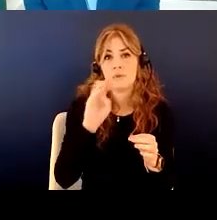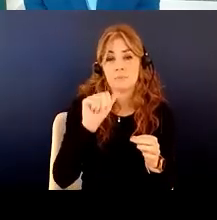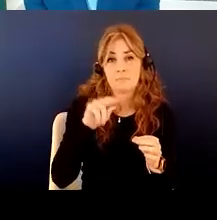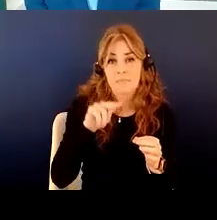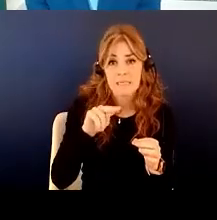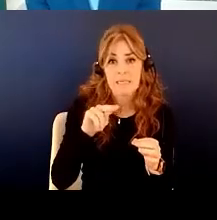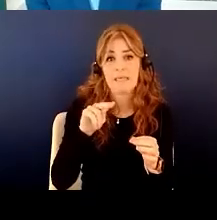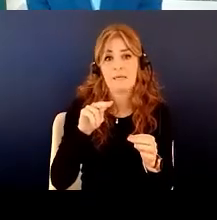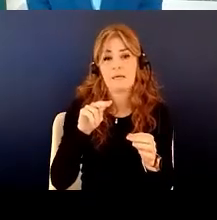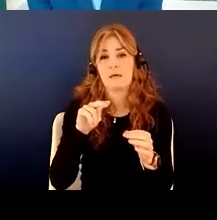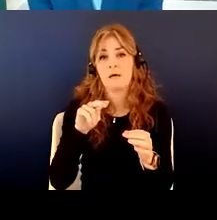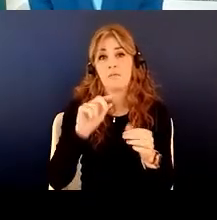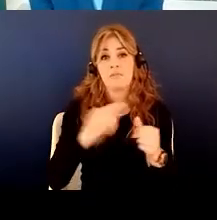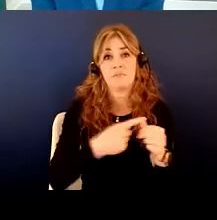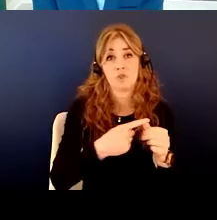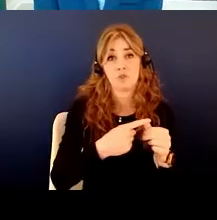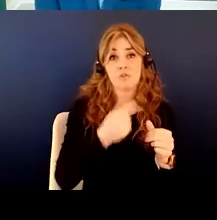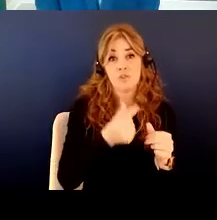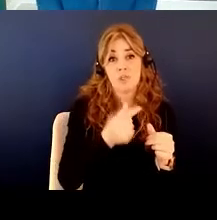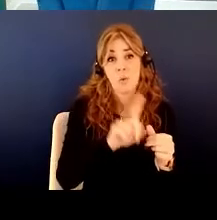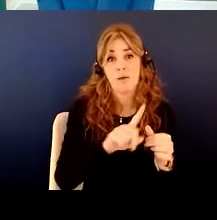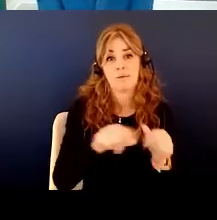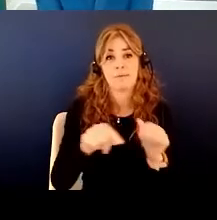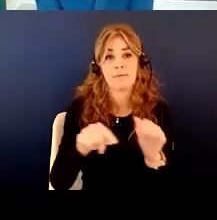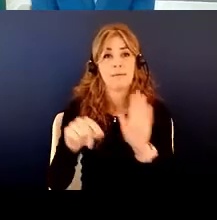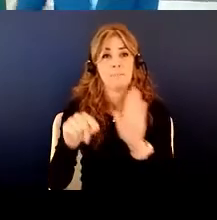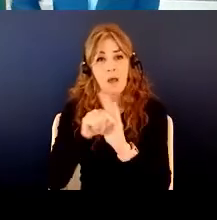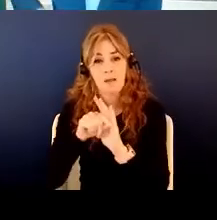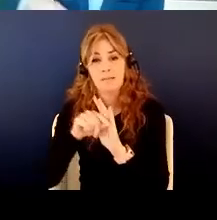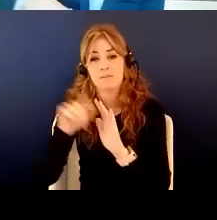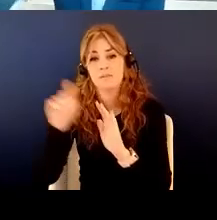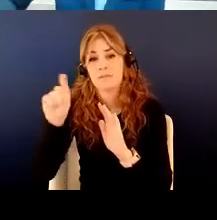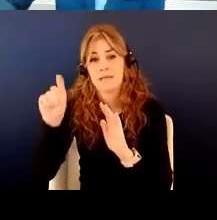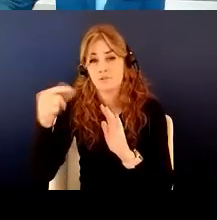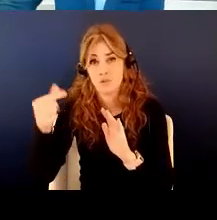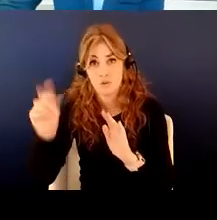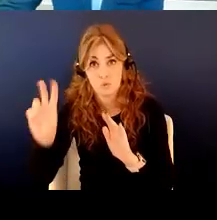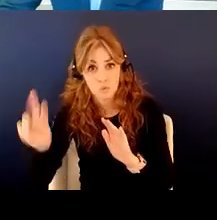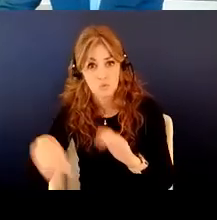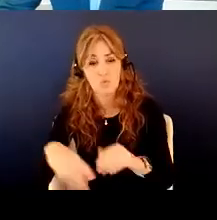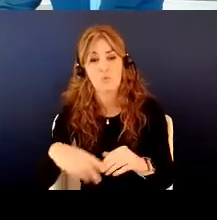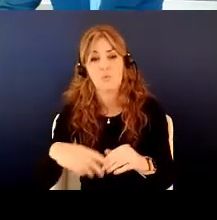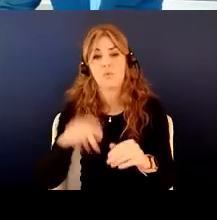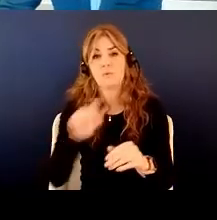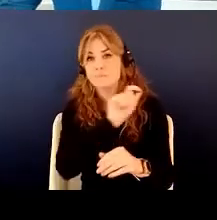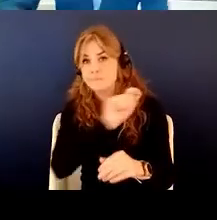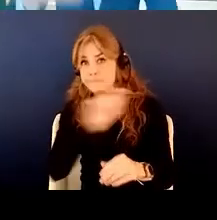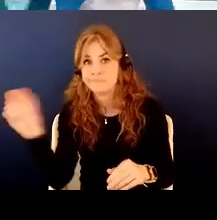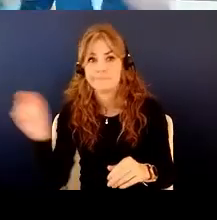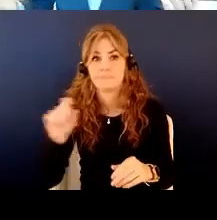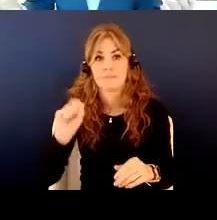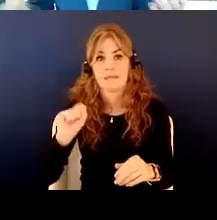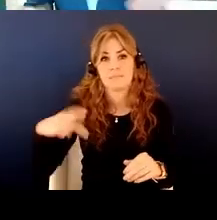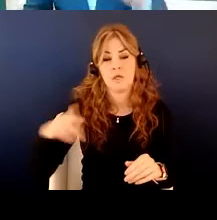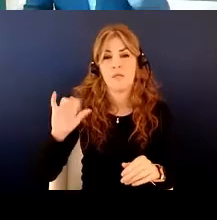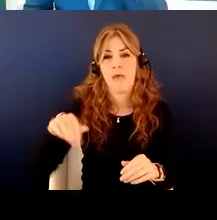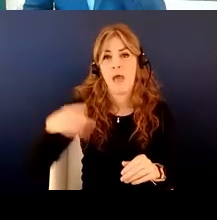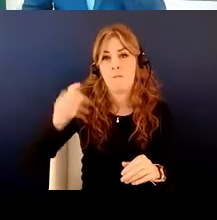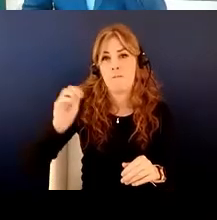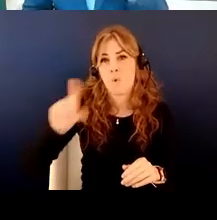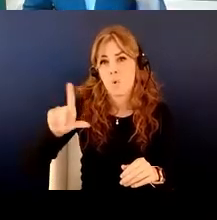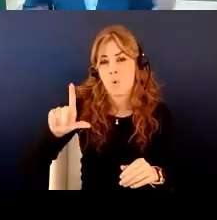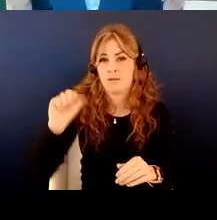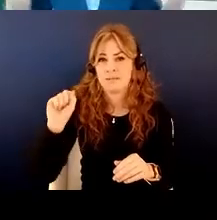mean of the second group divided by what we call the pooled standard deviation. And the pooled standard deviation